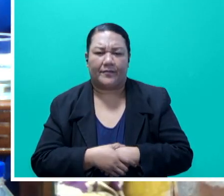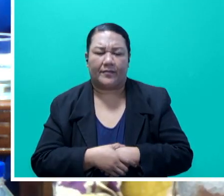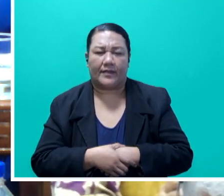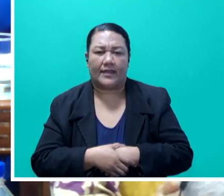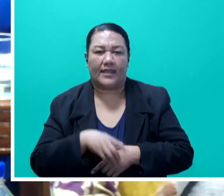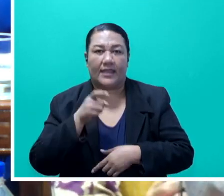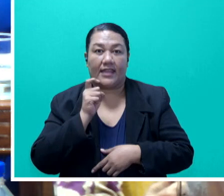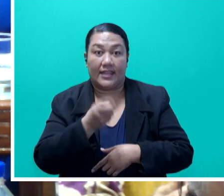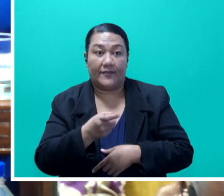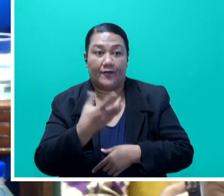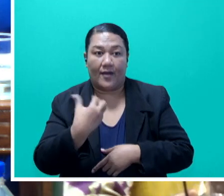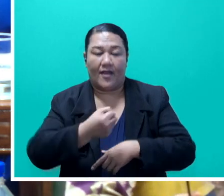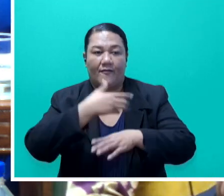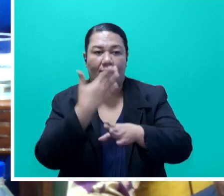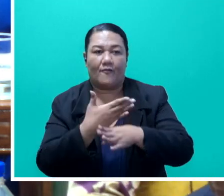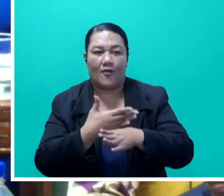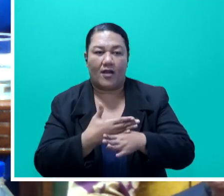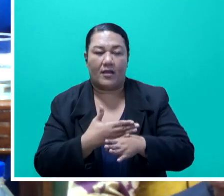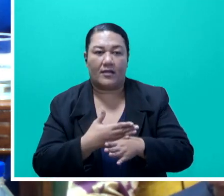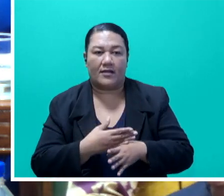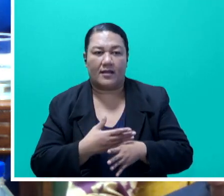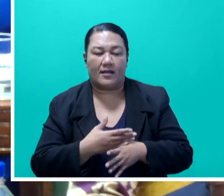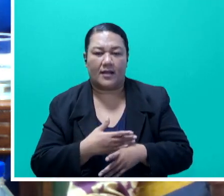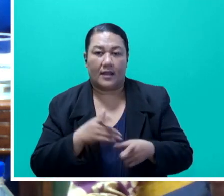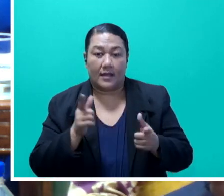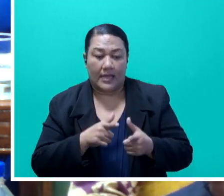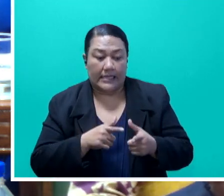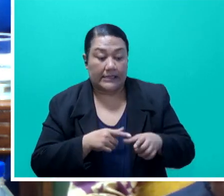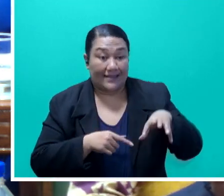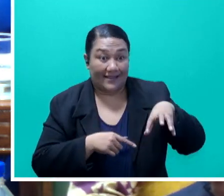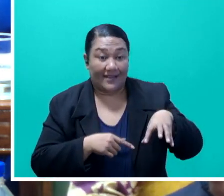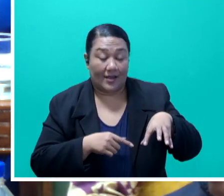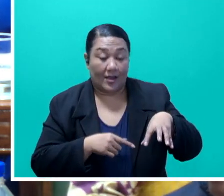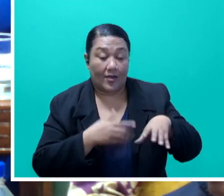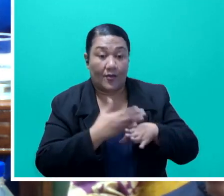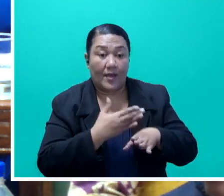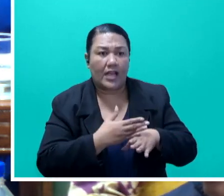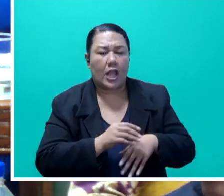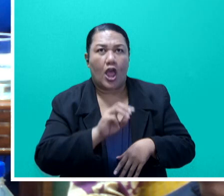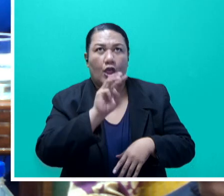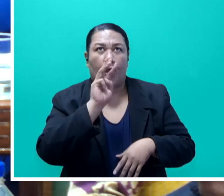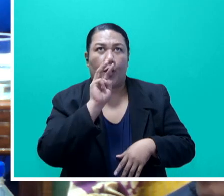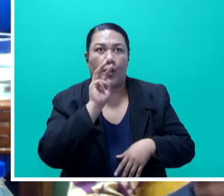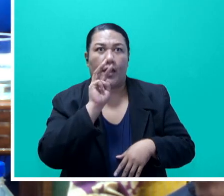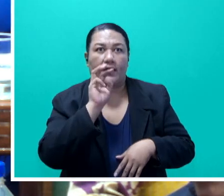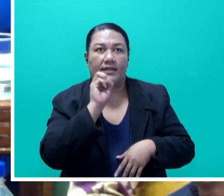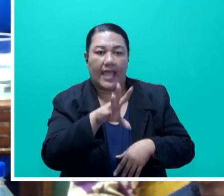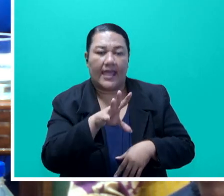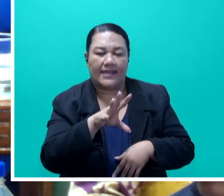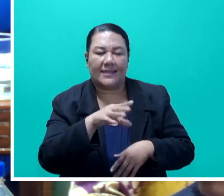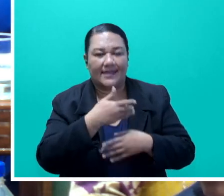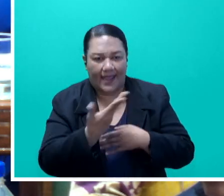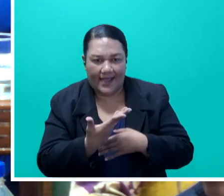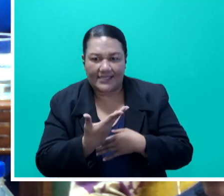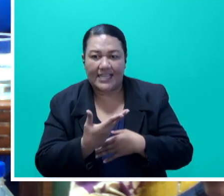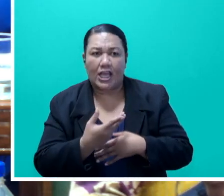have, for example, works that would be less than a particular threshold, you don't actually call for tenders. You don't go and call for tender for something that's